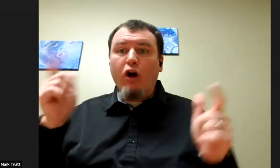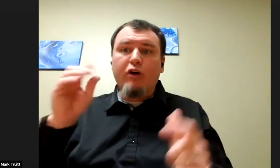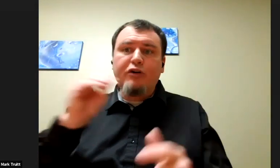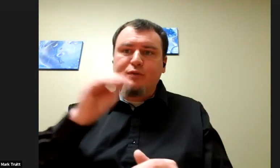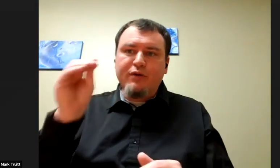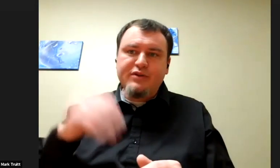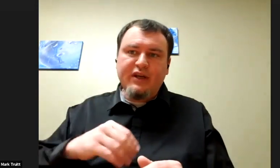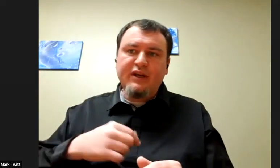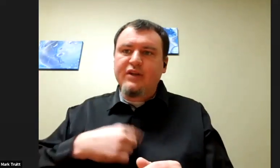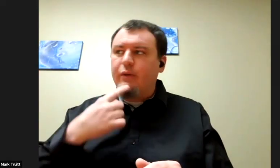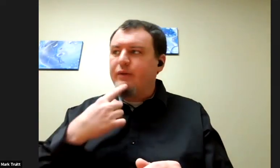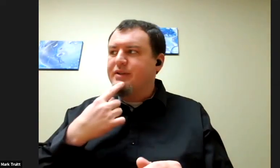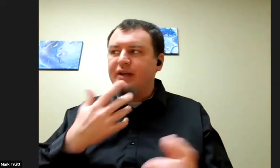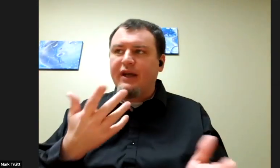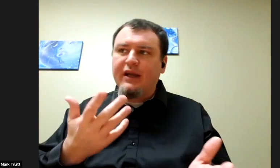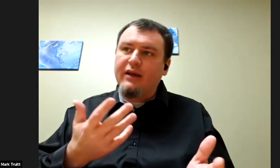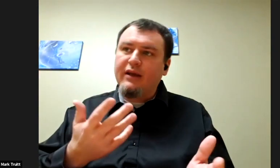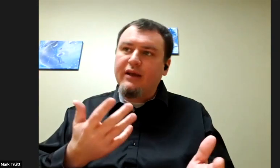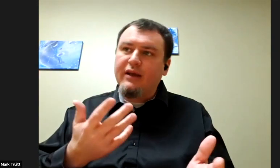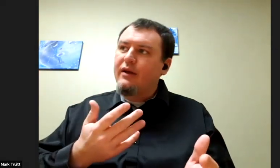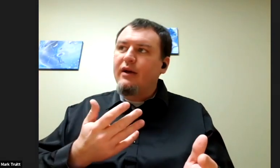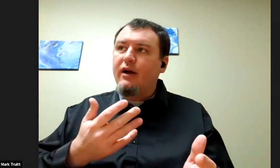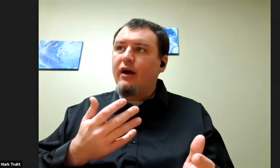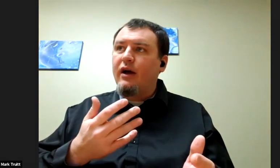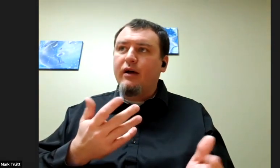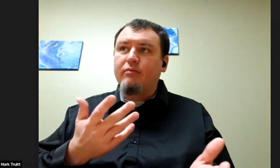a large percentage, I would say